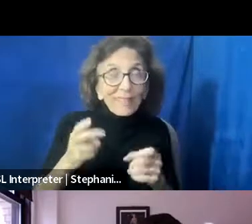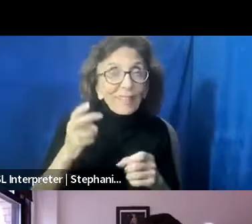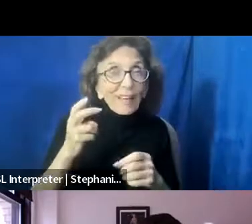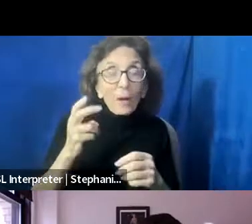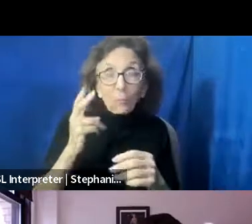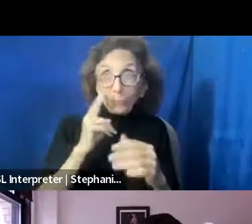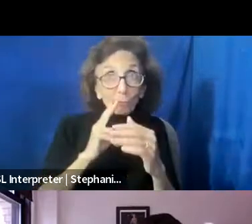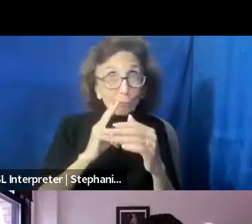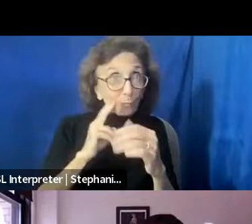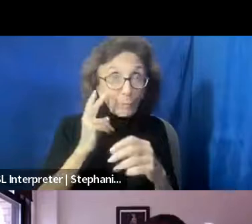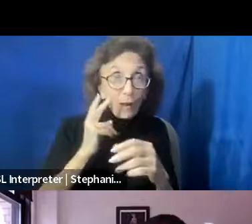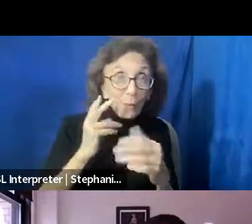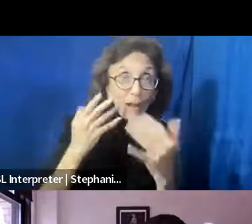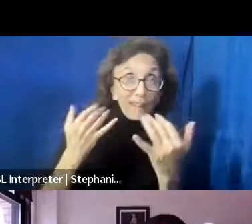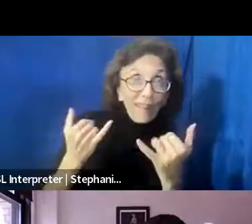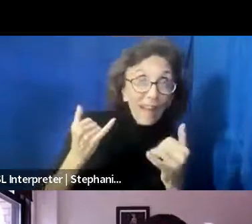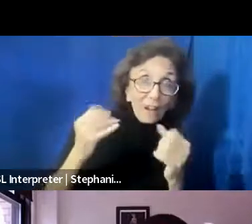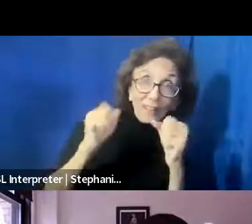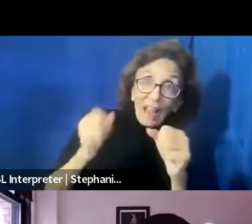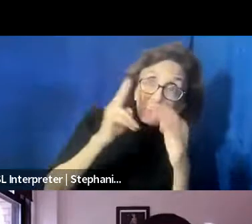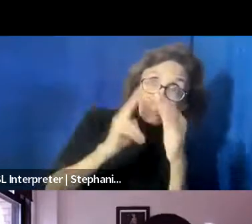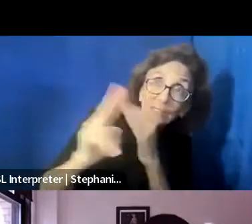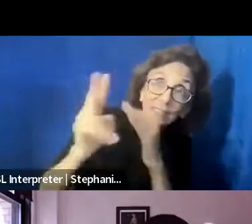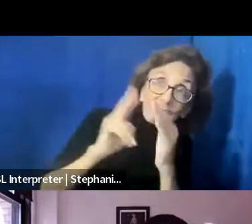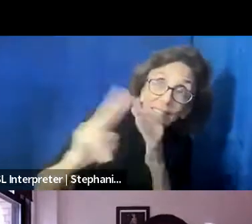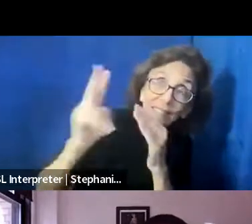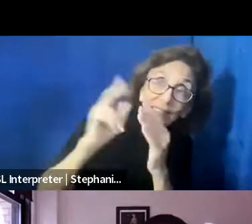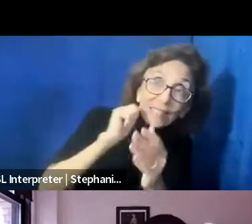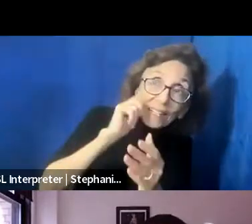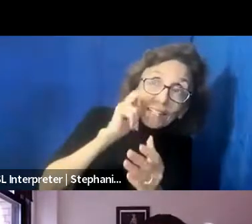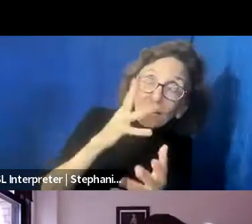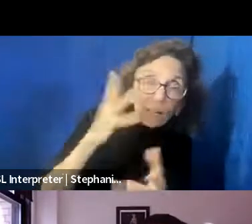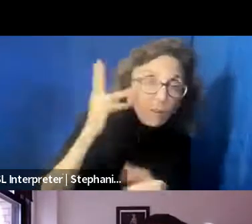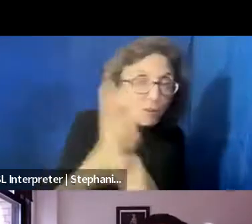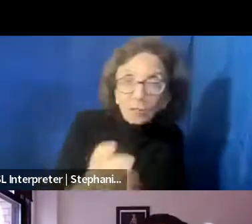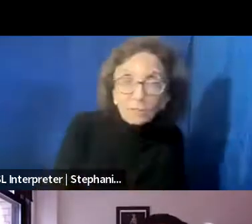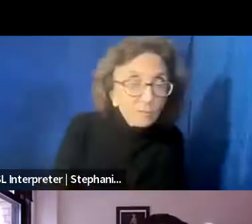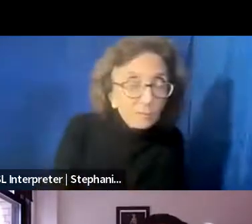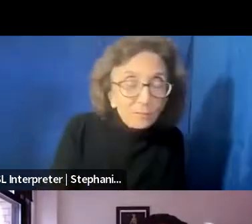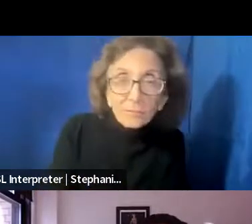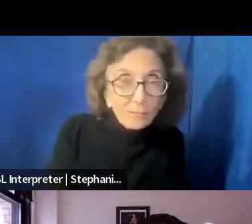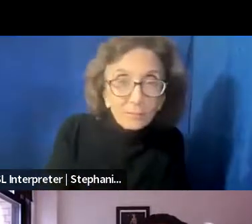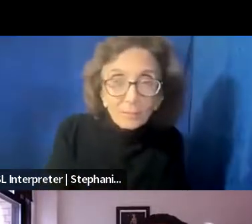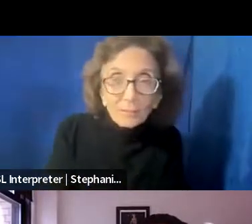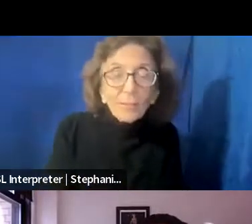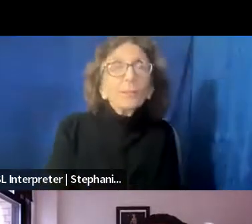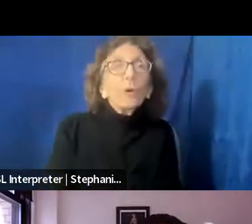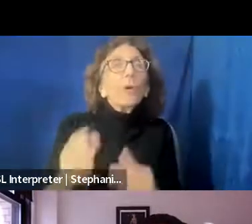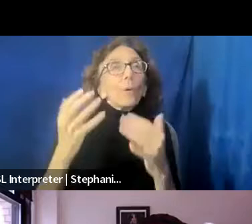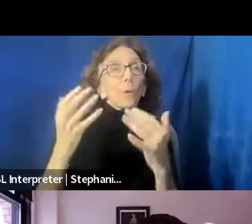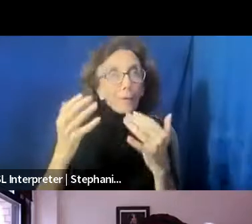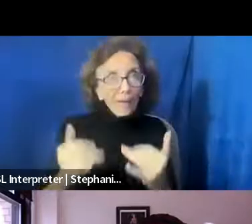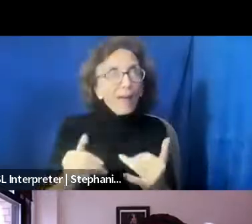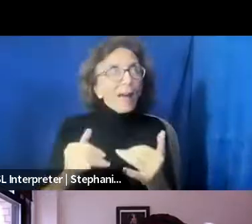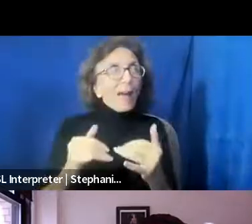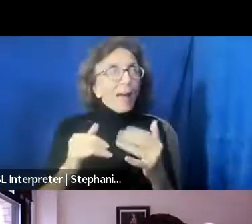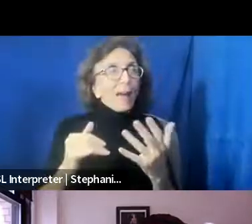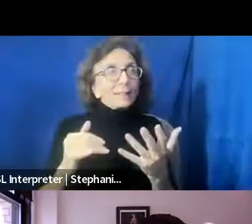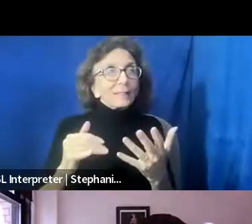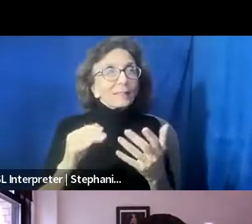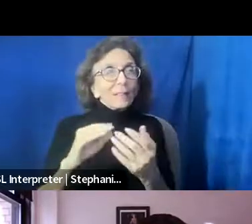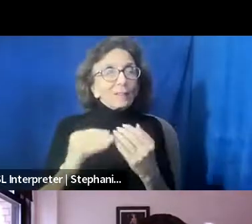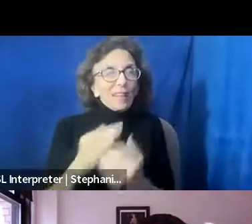going to be going on in the, you know, the coming weeks has really changed for now, and in some ways